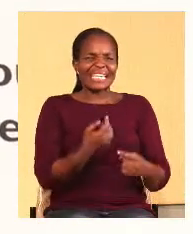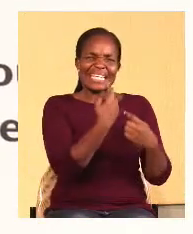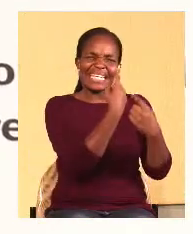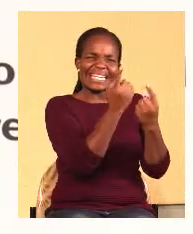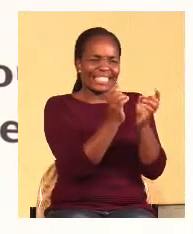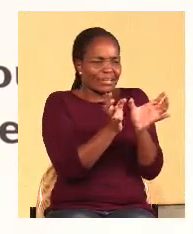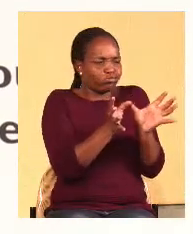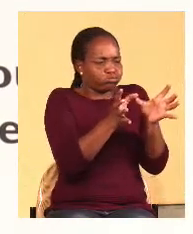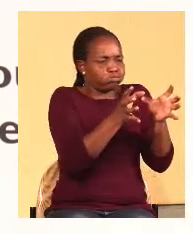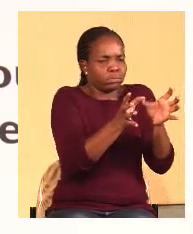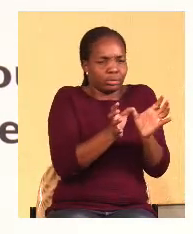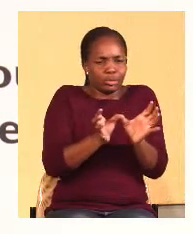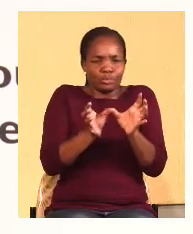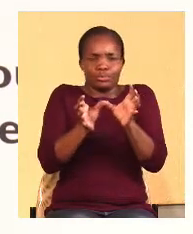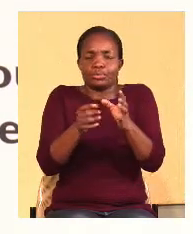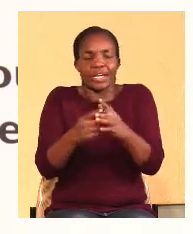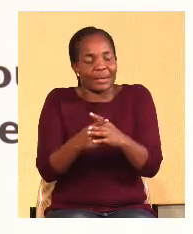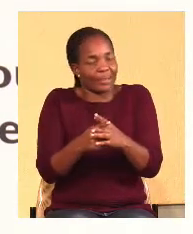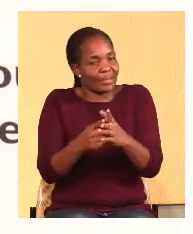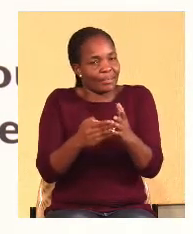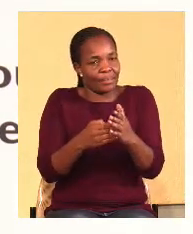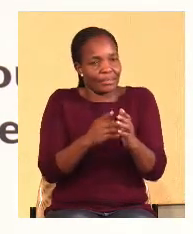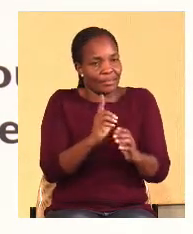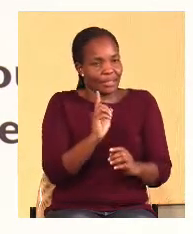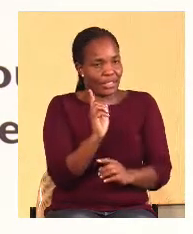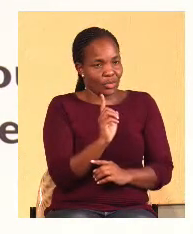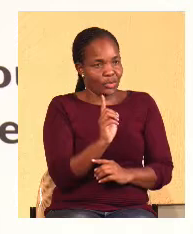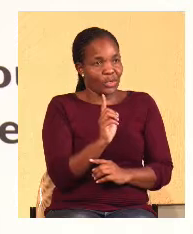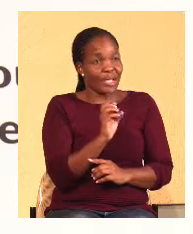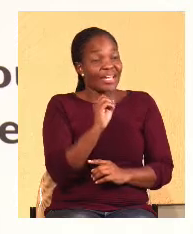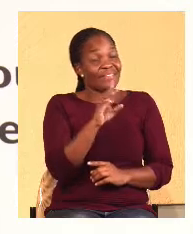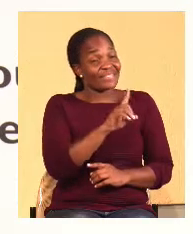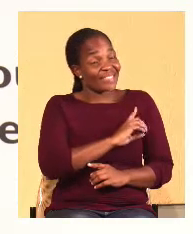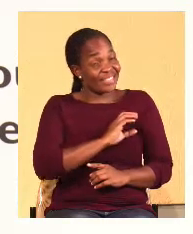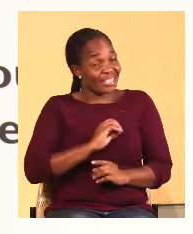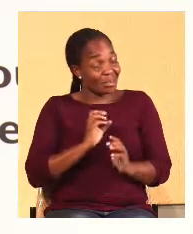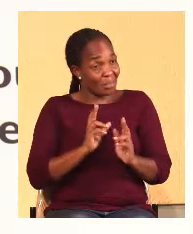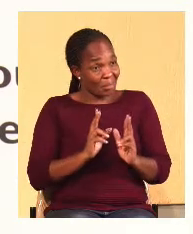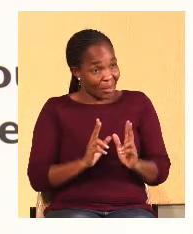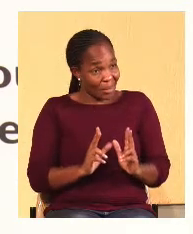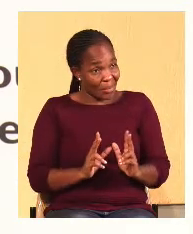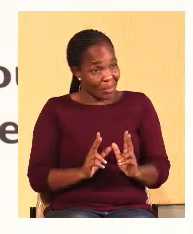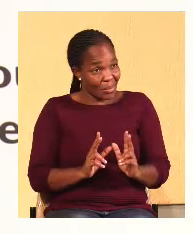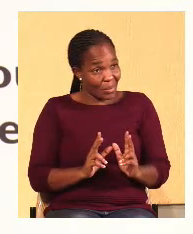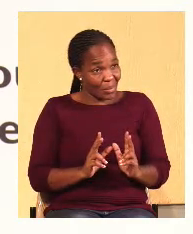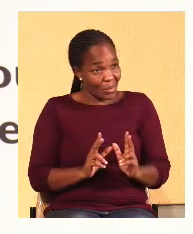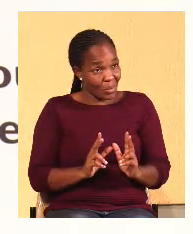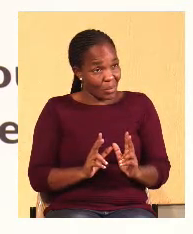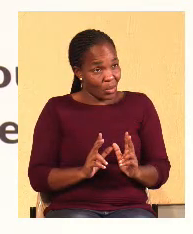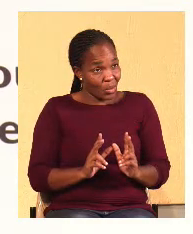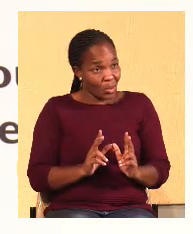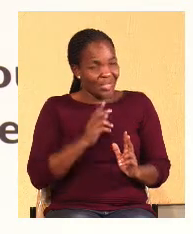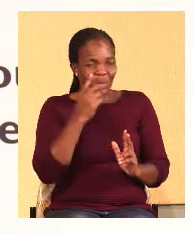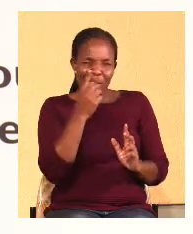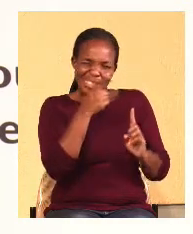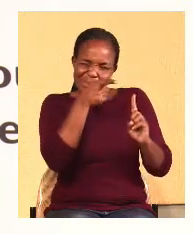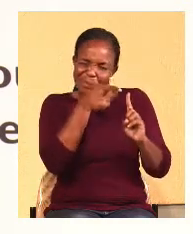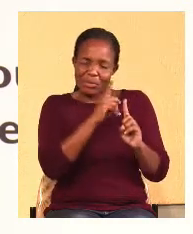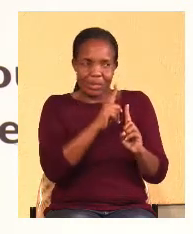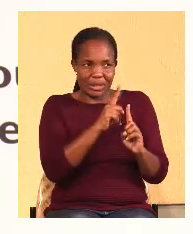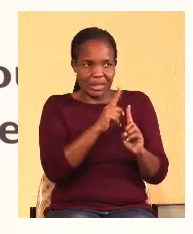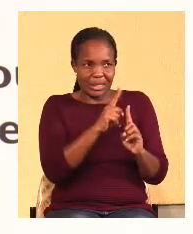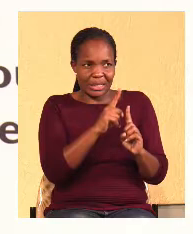is going to be allowed, whether it's 10 people or more, it must be for the sole objective